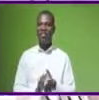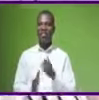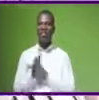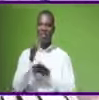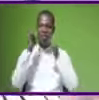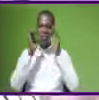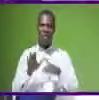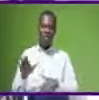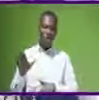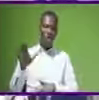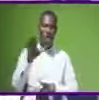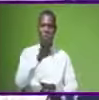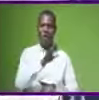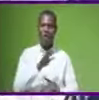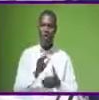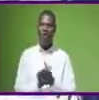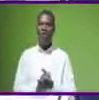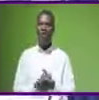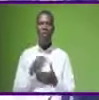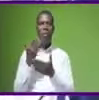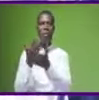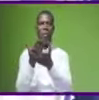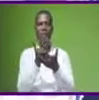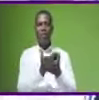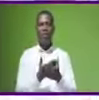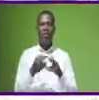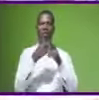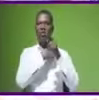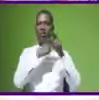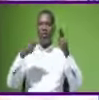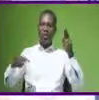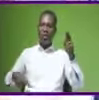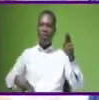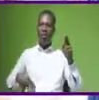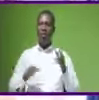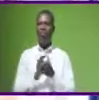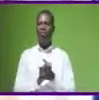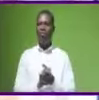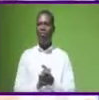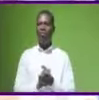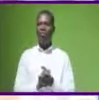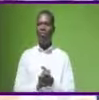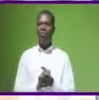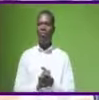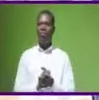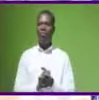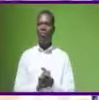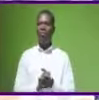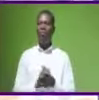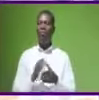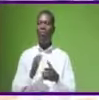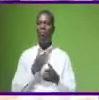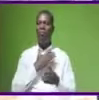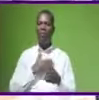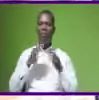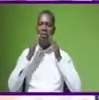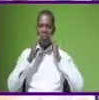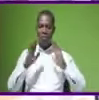Yamin Shirawina. Amen. Entimestre Philadelphia. Adeshi Kronkron. Adjobre.